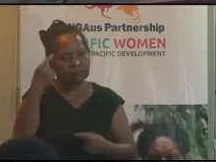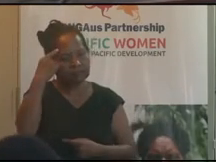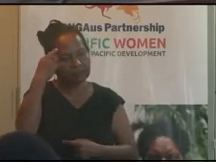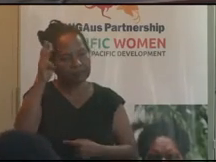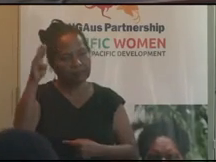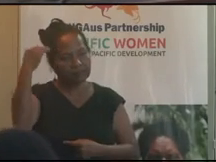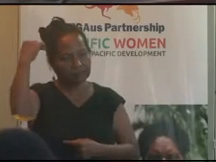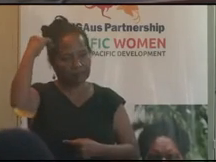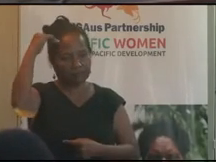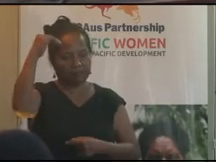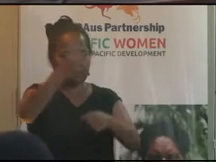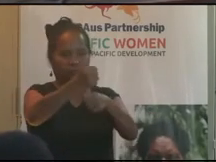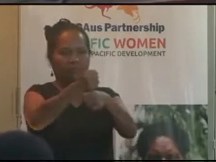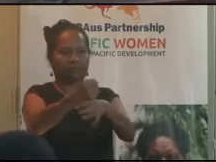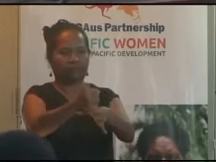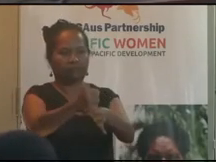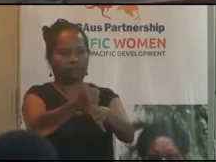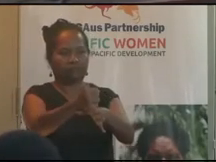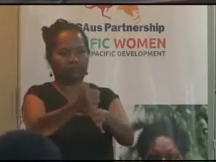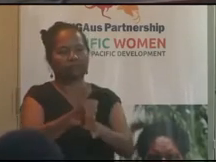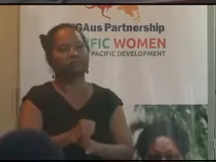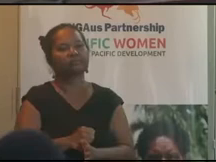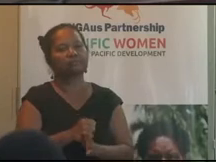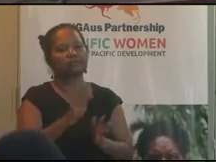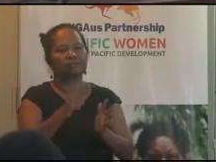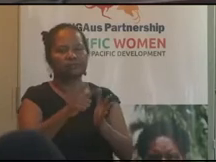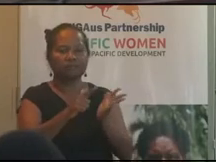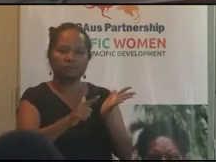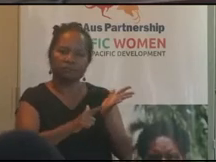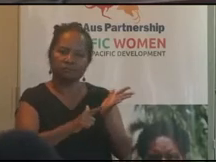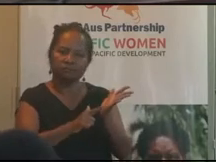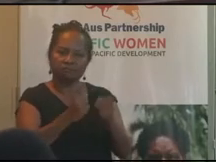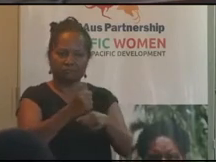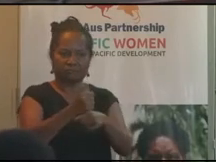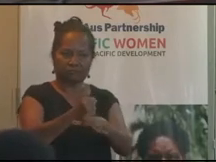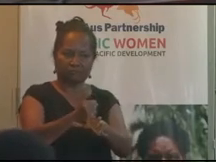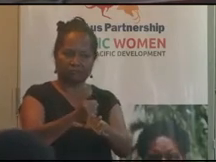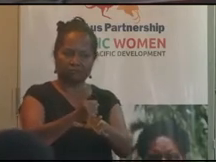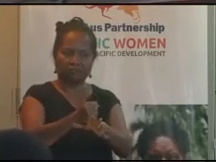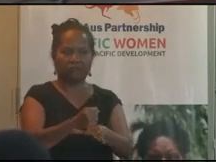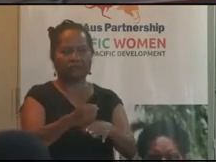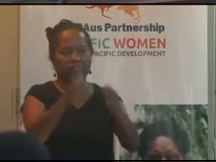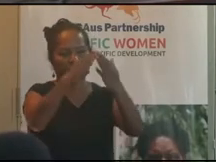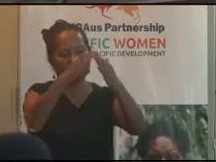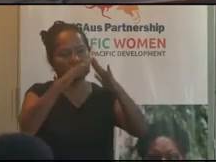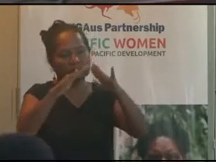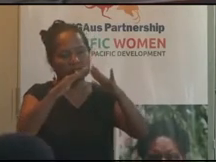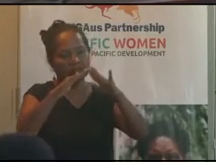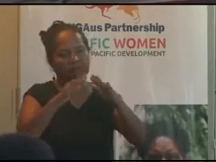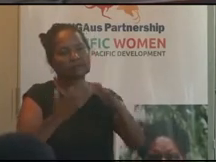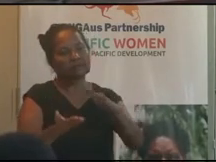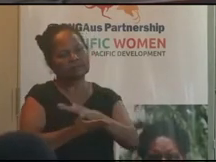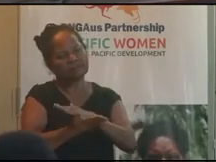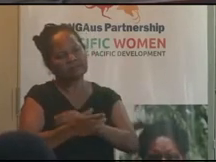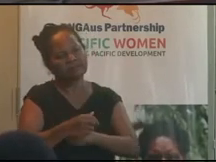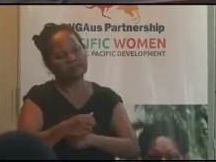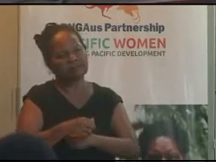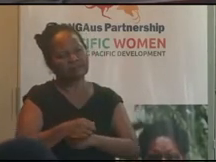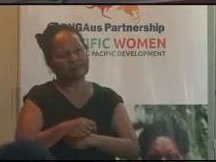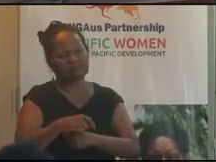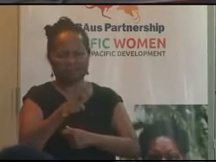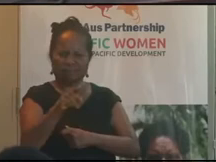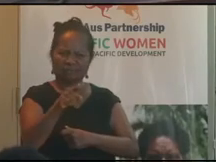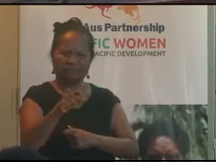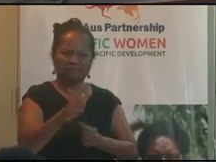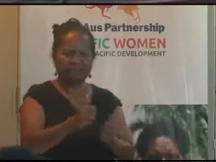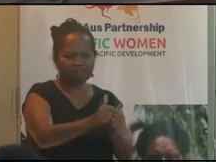is the head of government and legislative power is vested in both the government and parliament. Under this premise, would you agree that it is